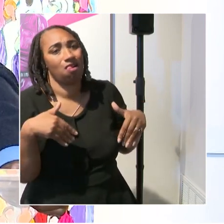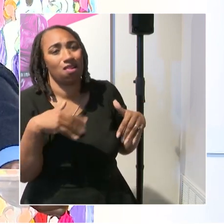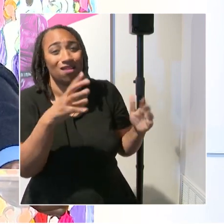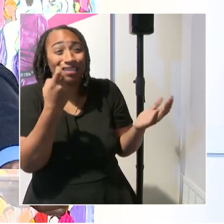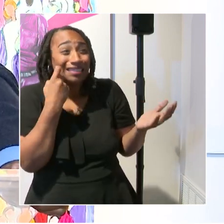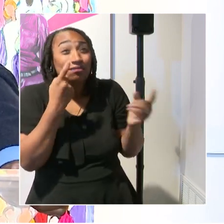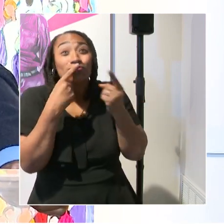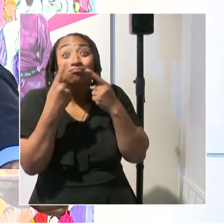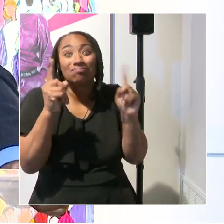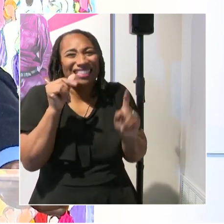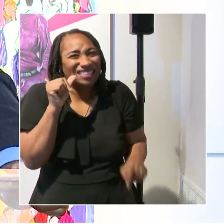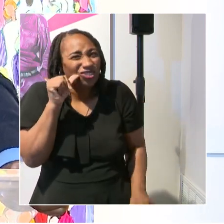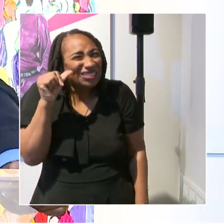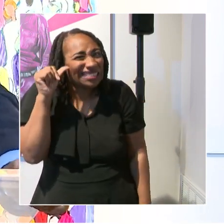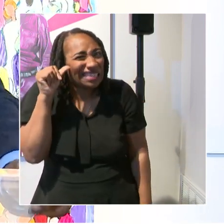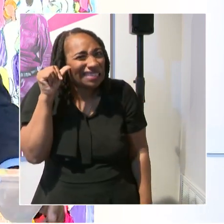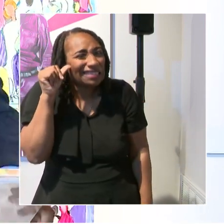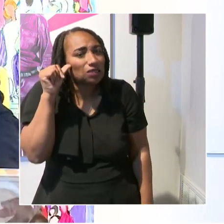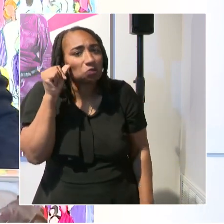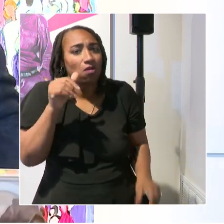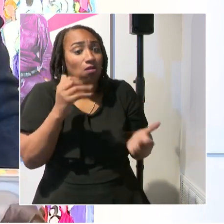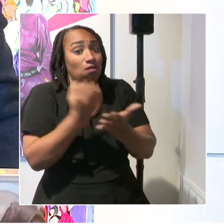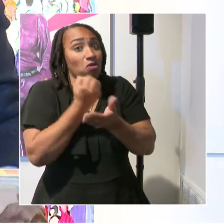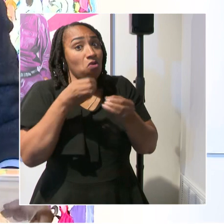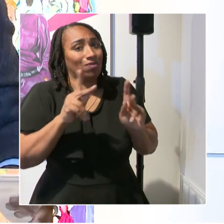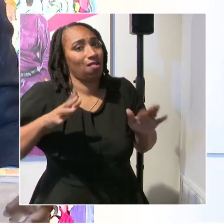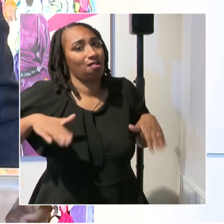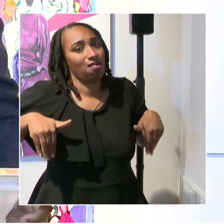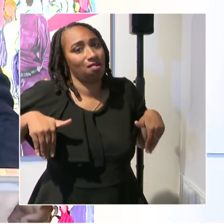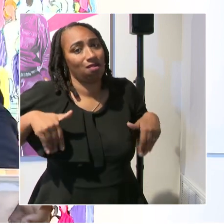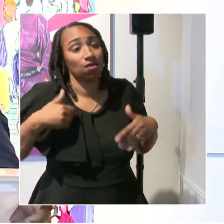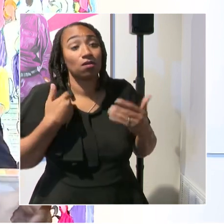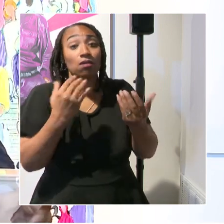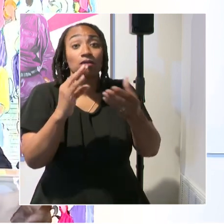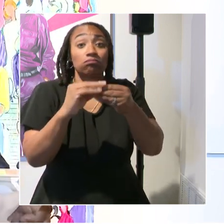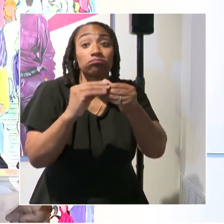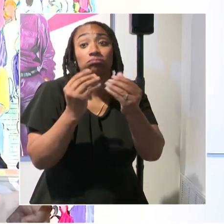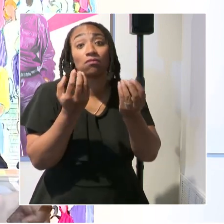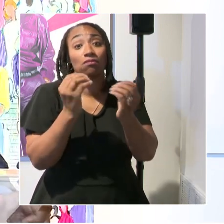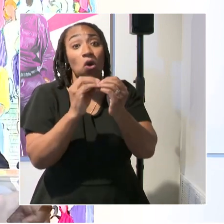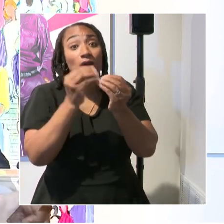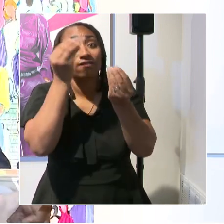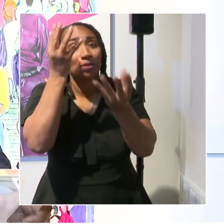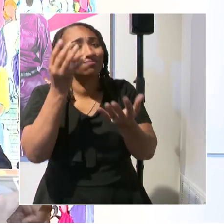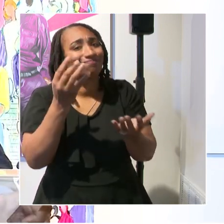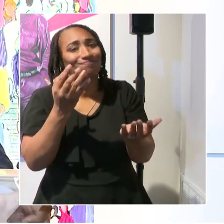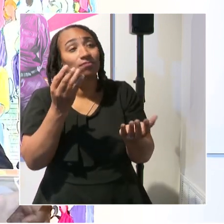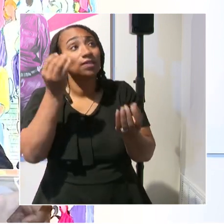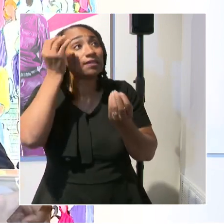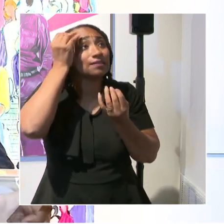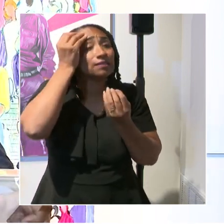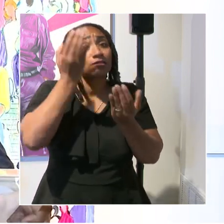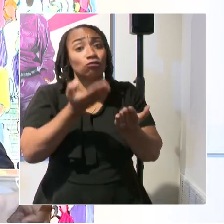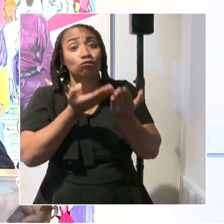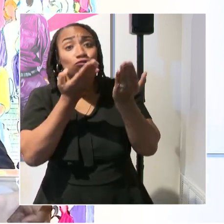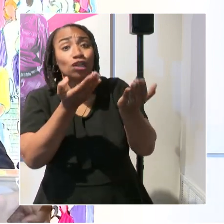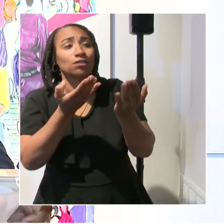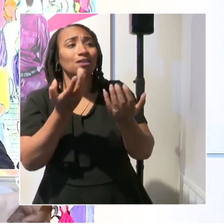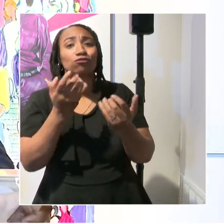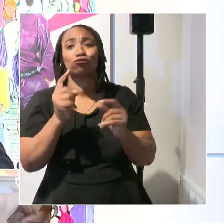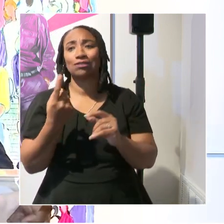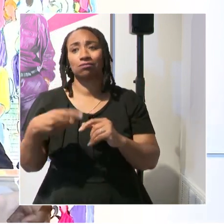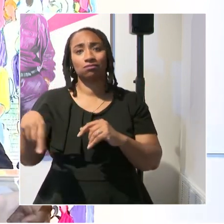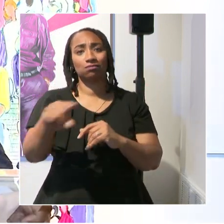And so I'm not prepared to tell you how I'm thinking about the recommendation. I really want to hear from others. Obviously, I've